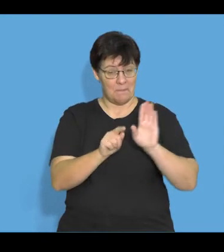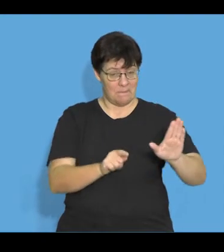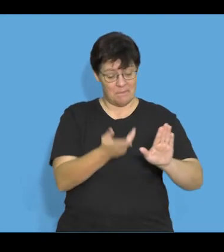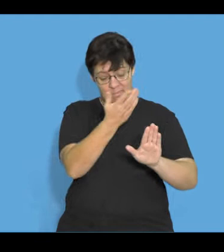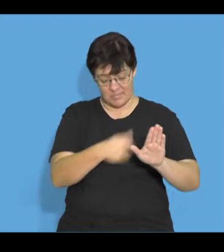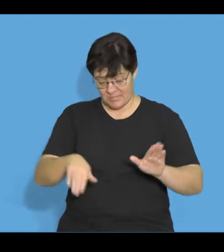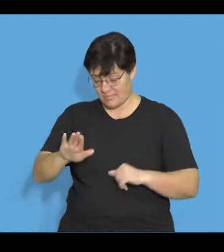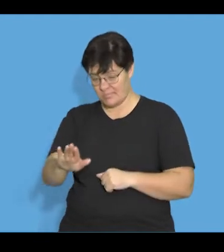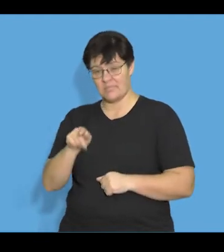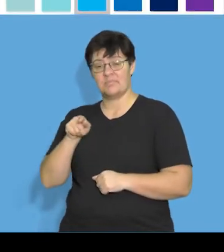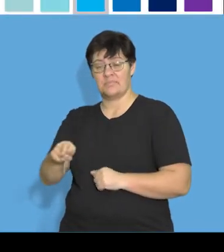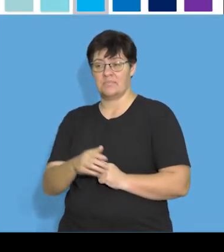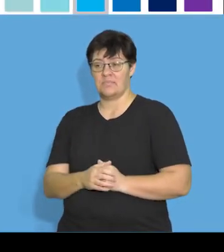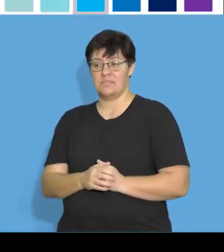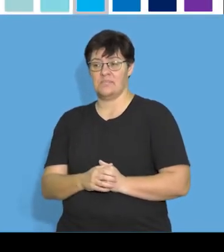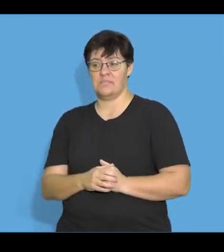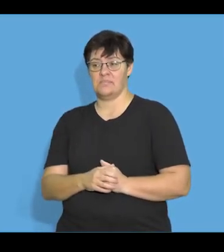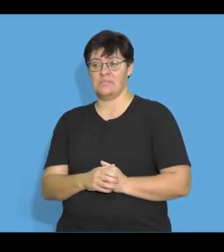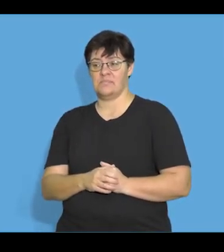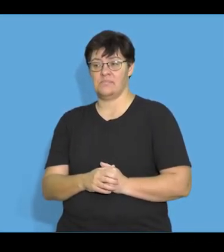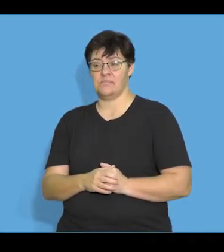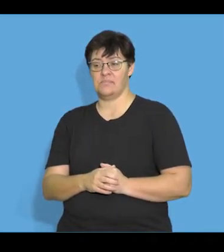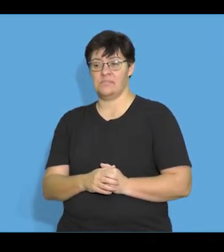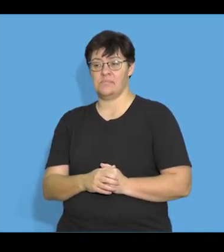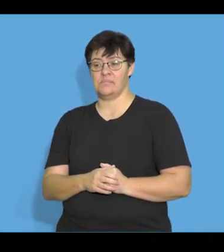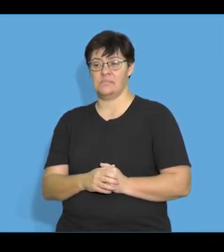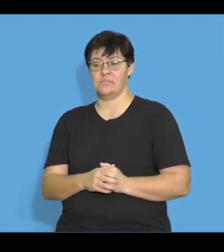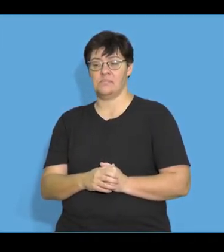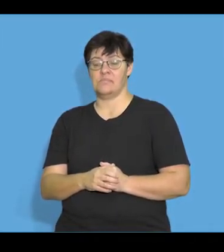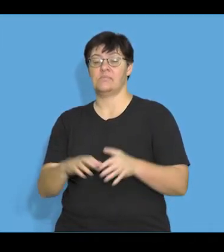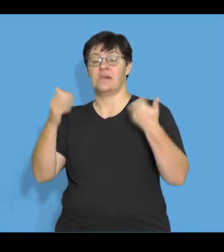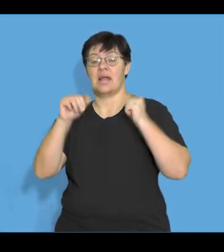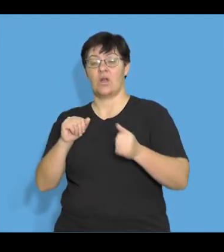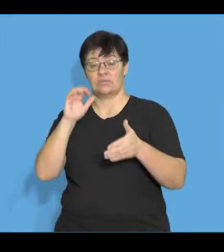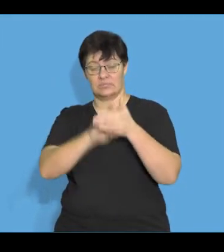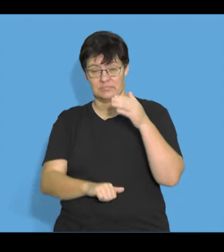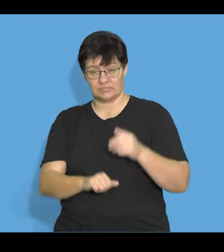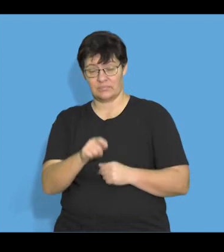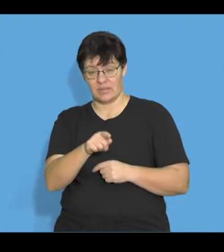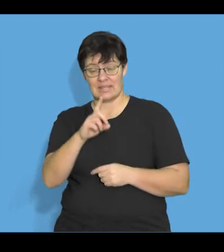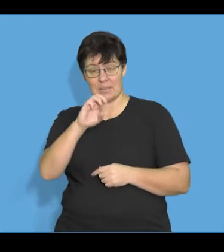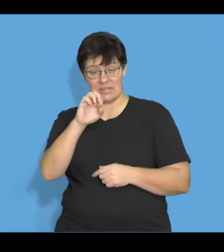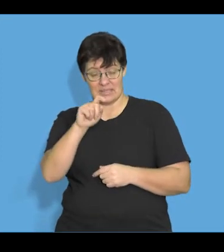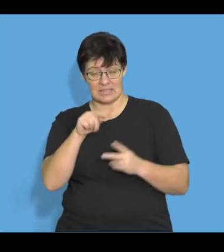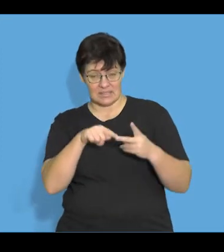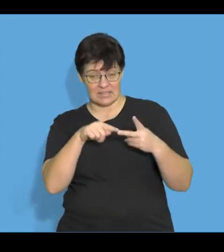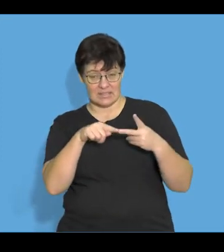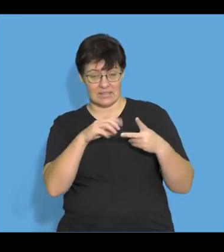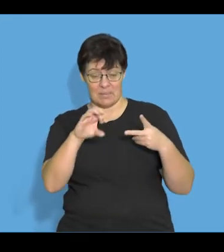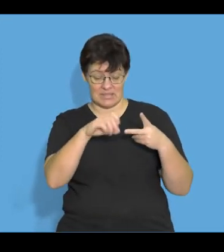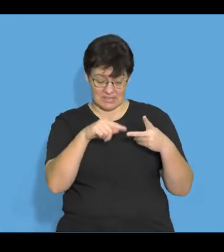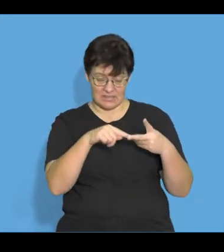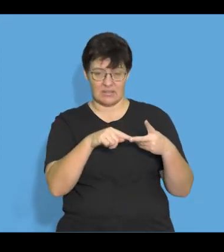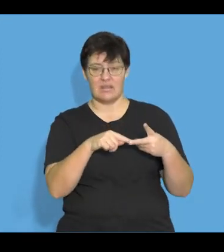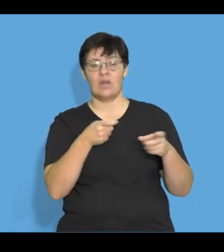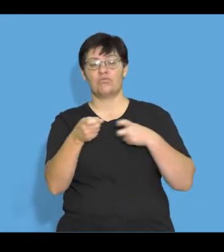using the periodic inventory system. Here we go. Account debited is creditors control. Notice the same account, but